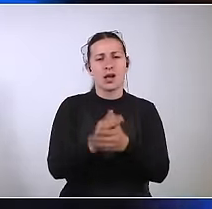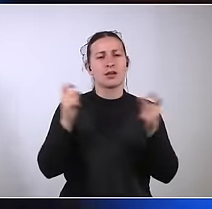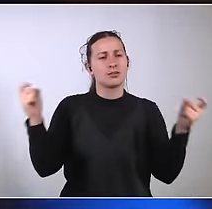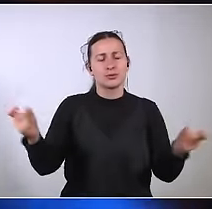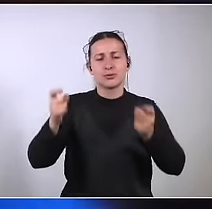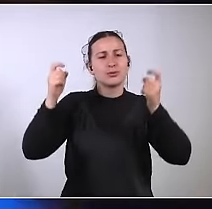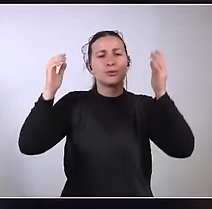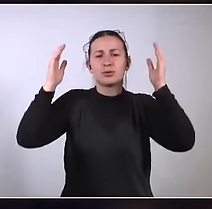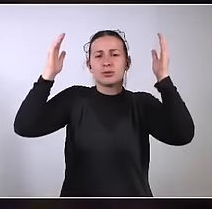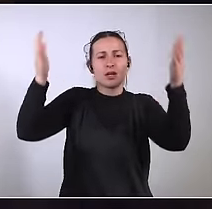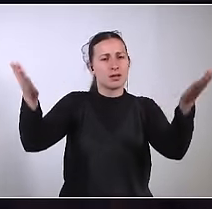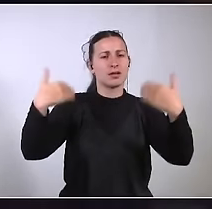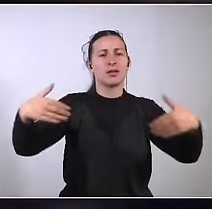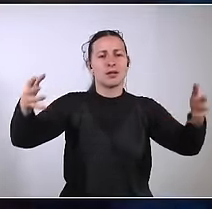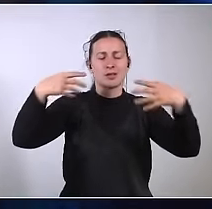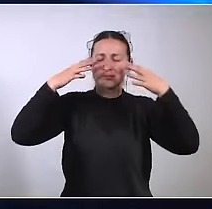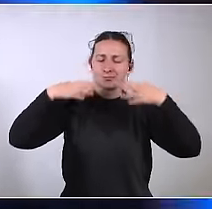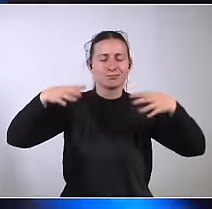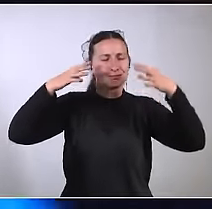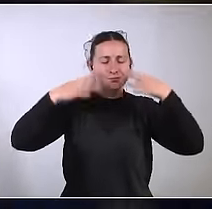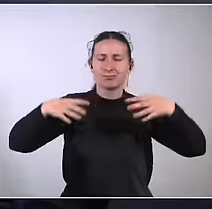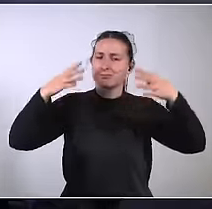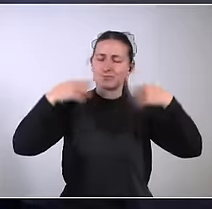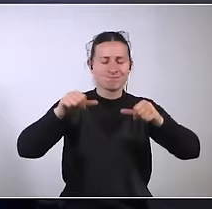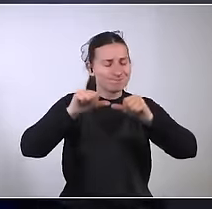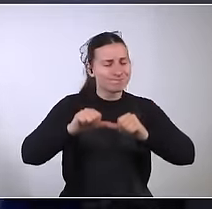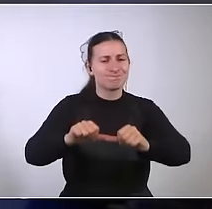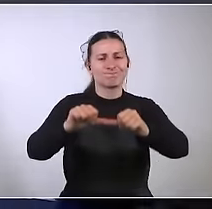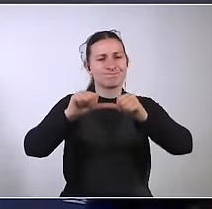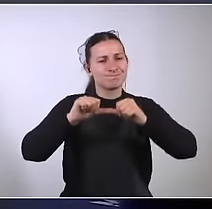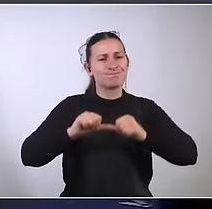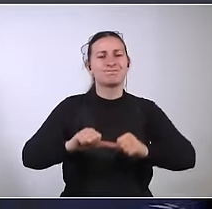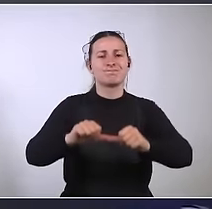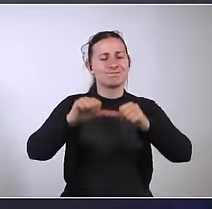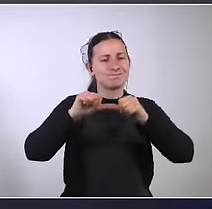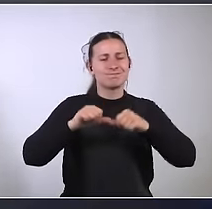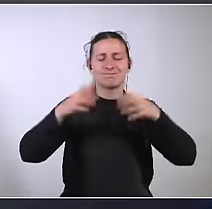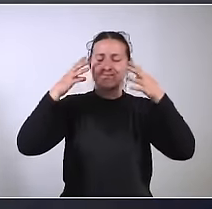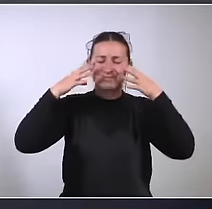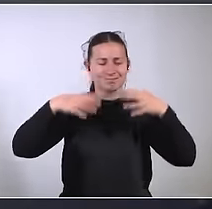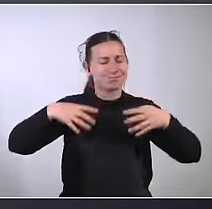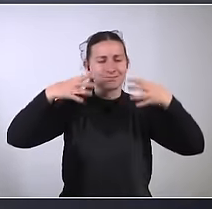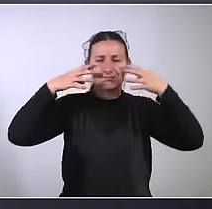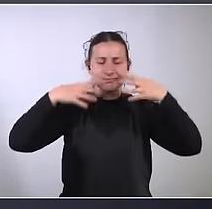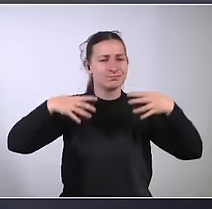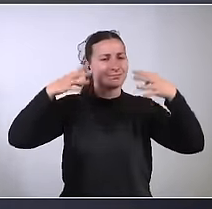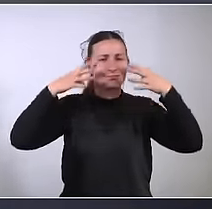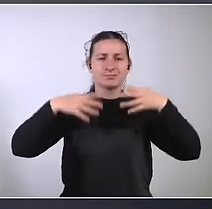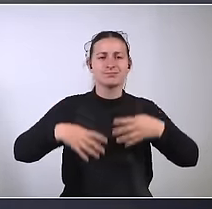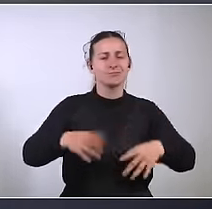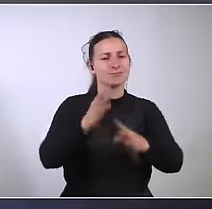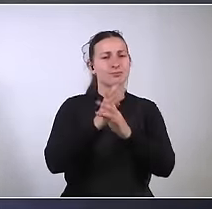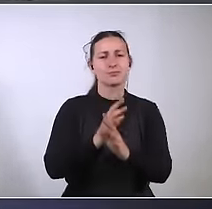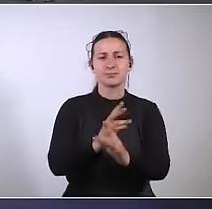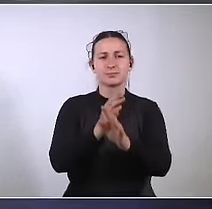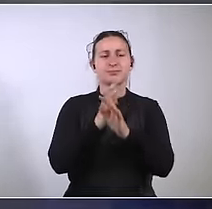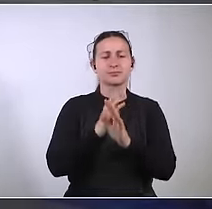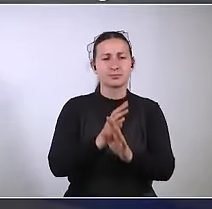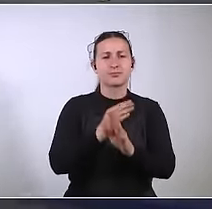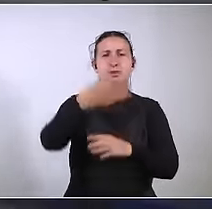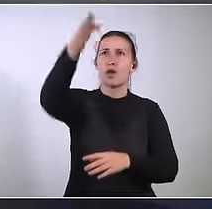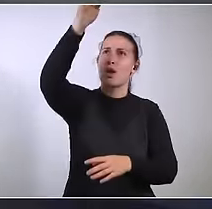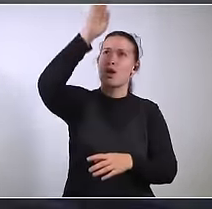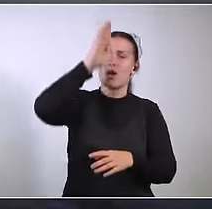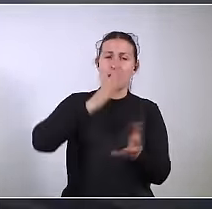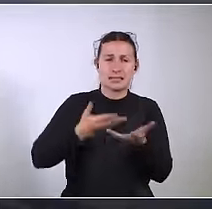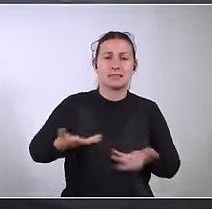hallelujah. Come on, let those tears fall down your face. Let them trickle down your face. God is in